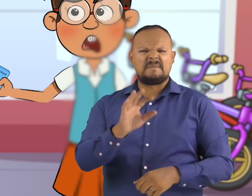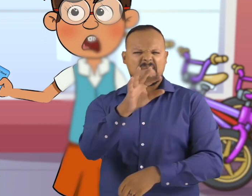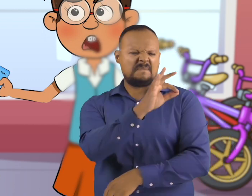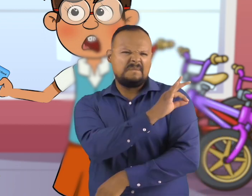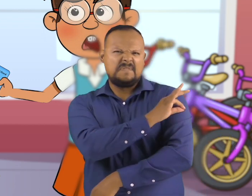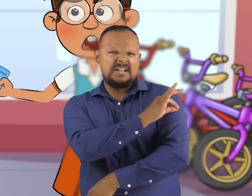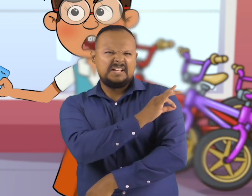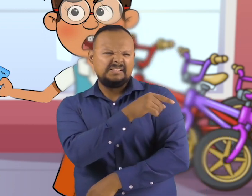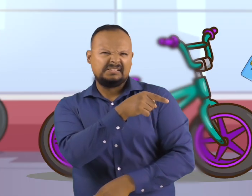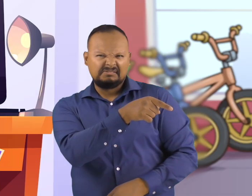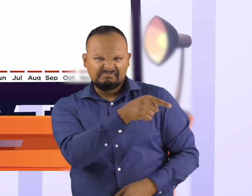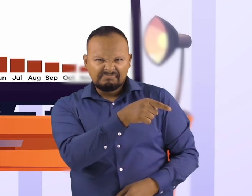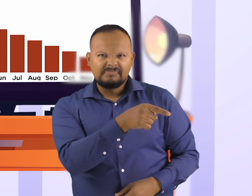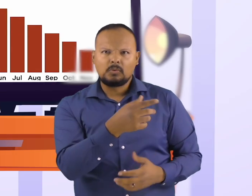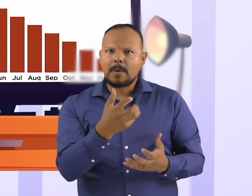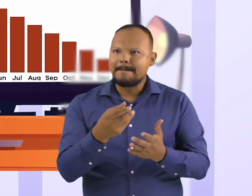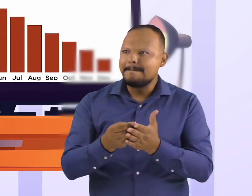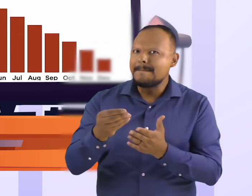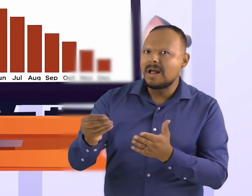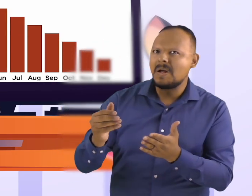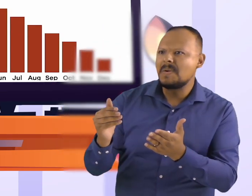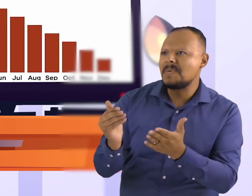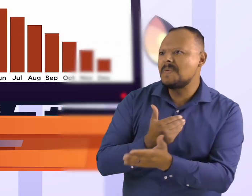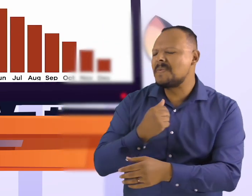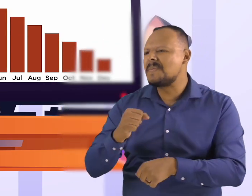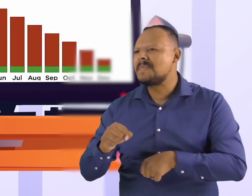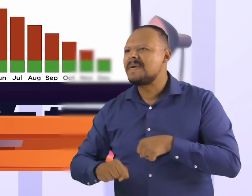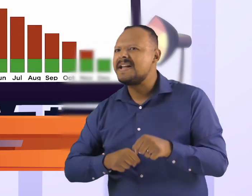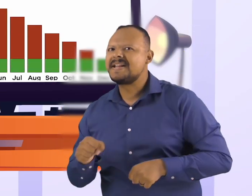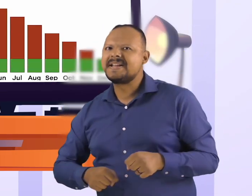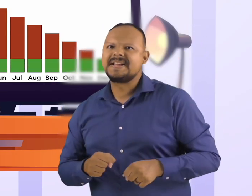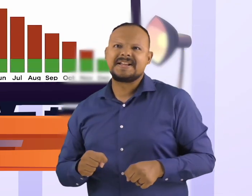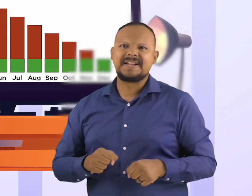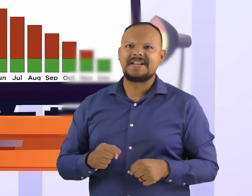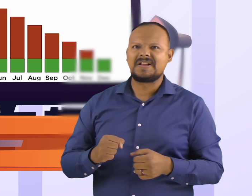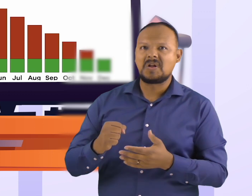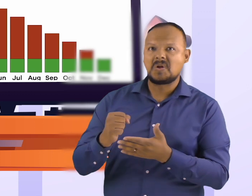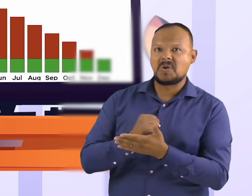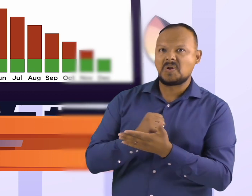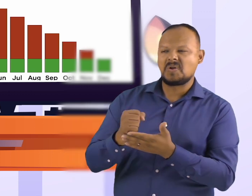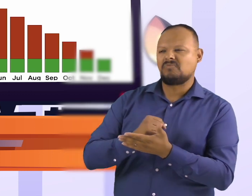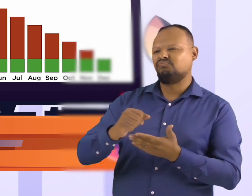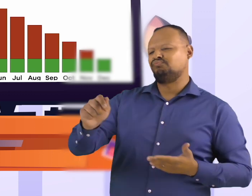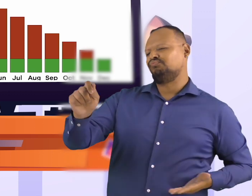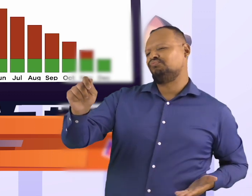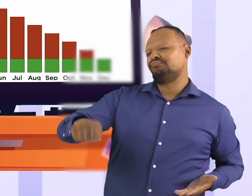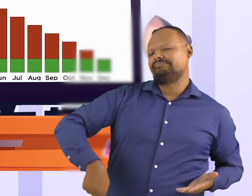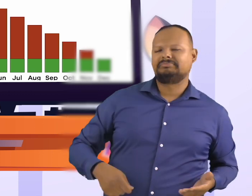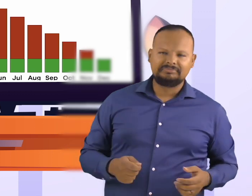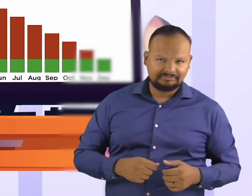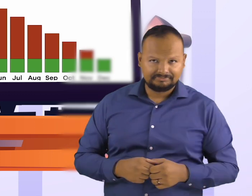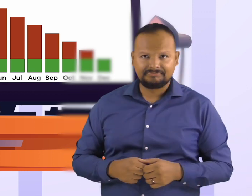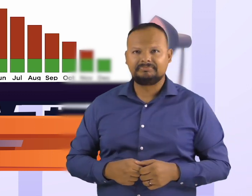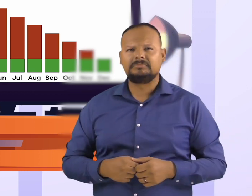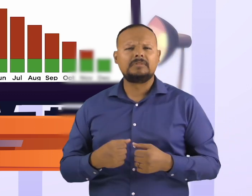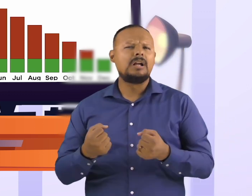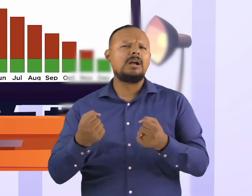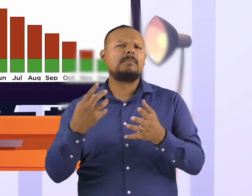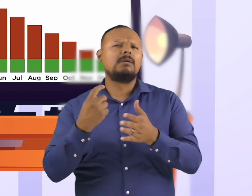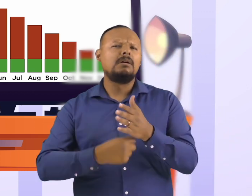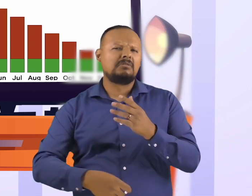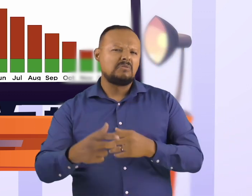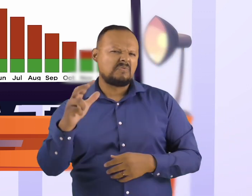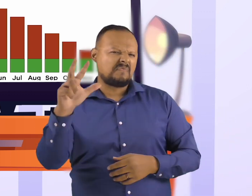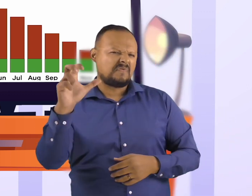dollars the minimum payment she would have to make each month is 15 until